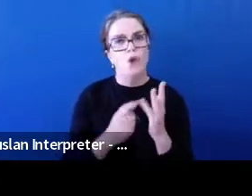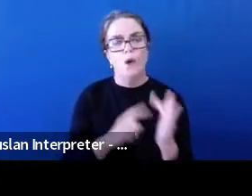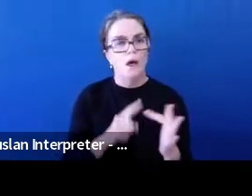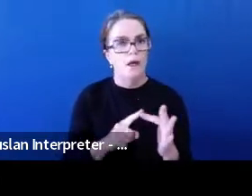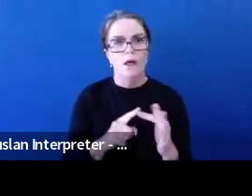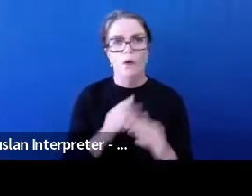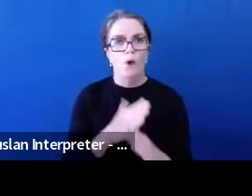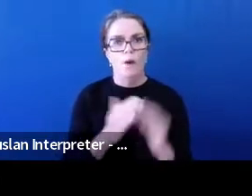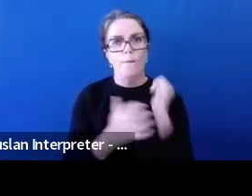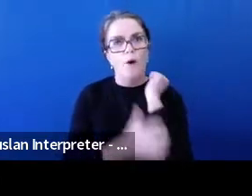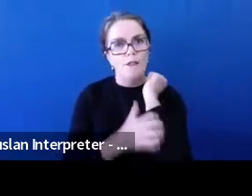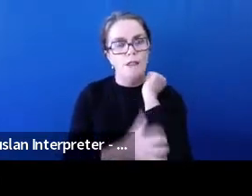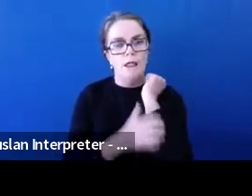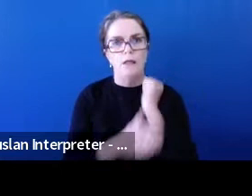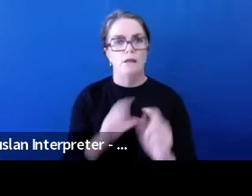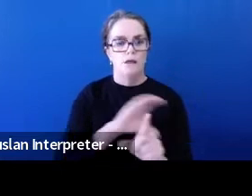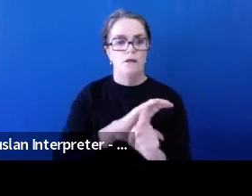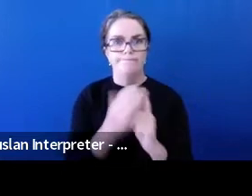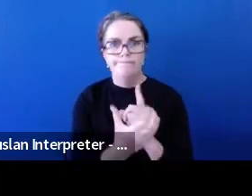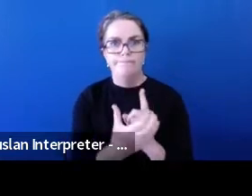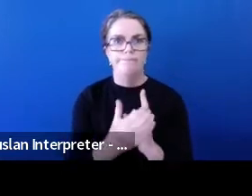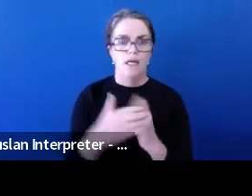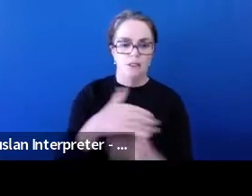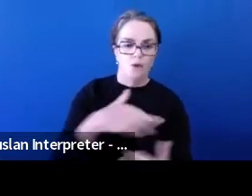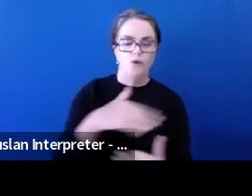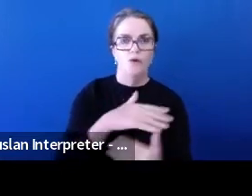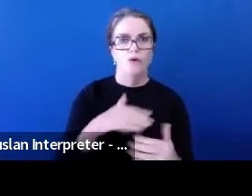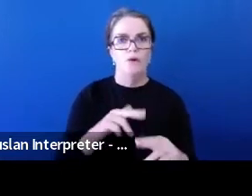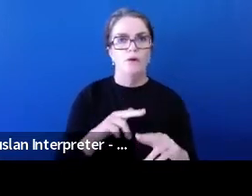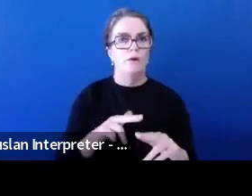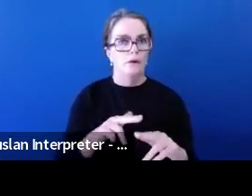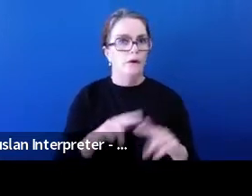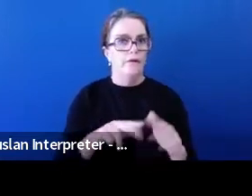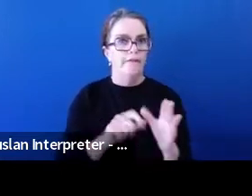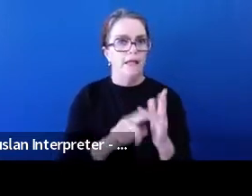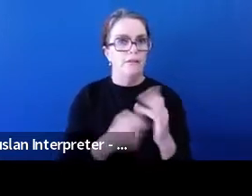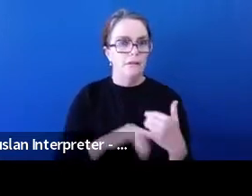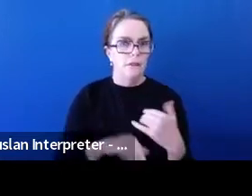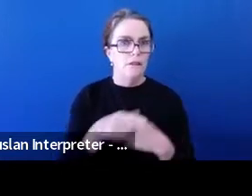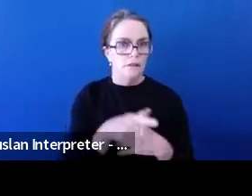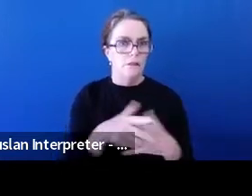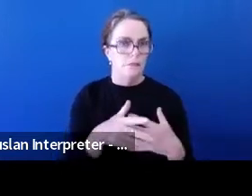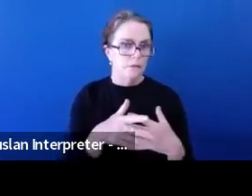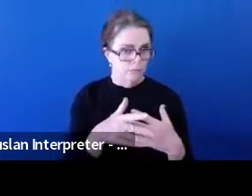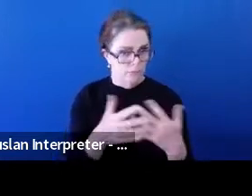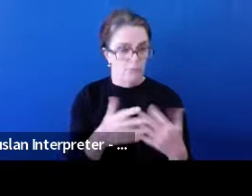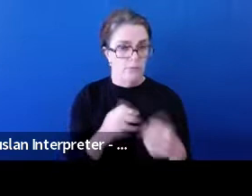say, social and cultural practices played a part in transmission and vaccination